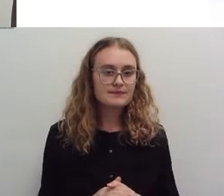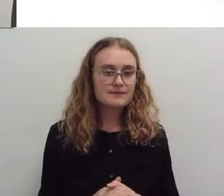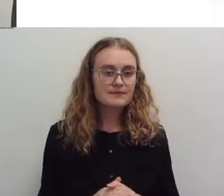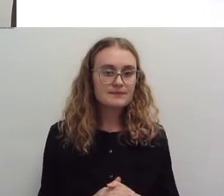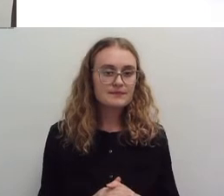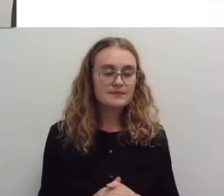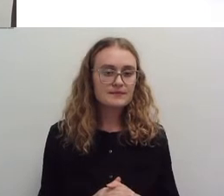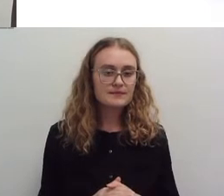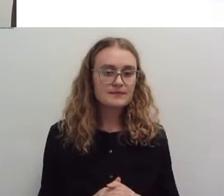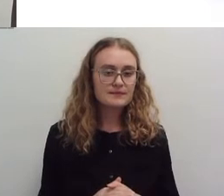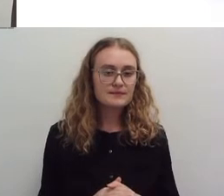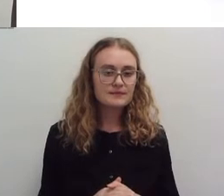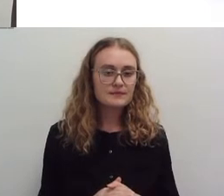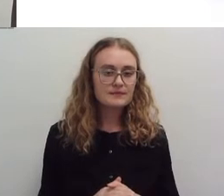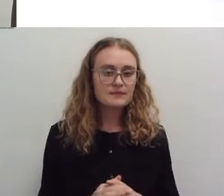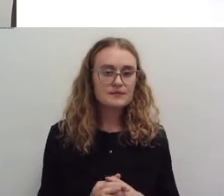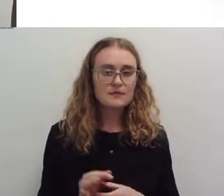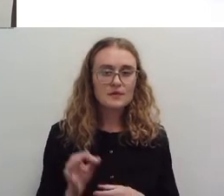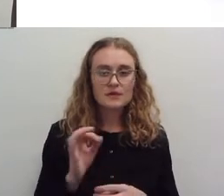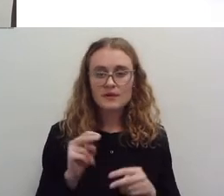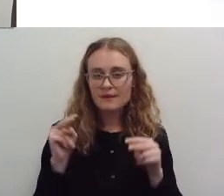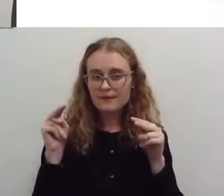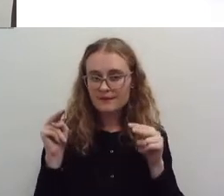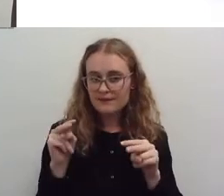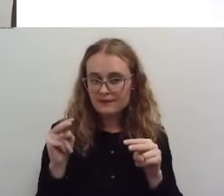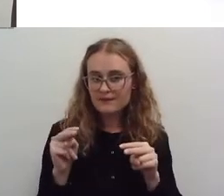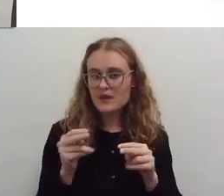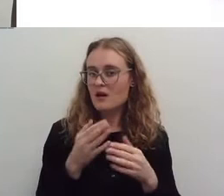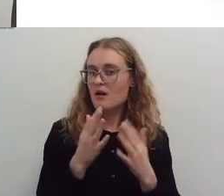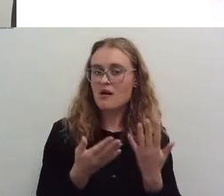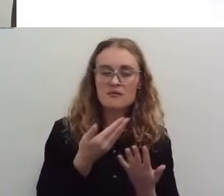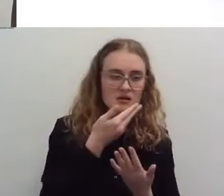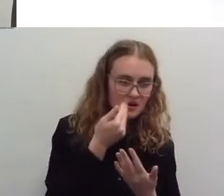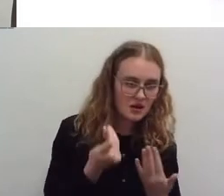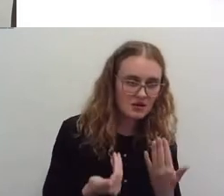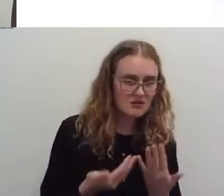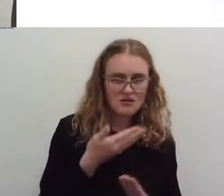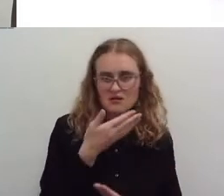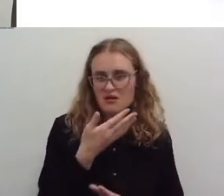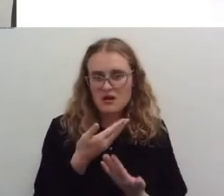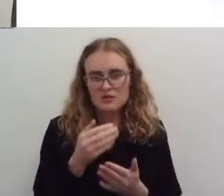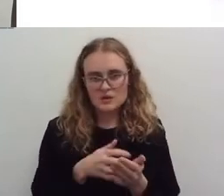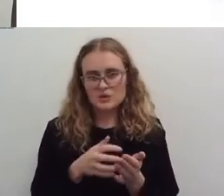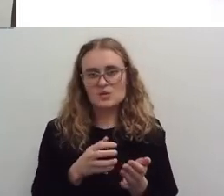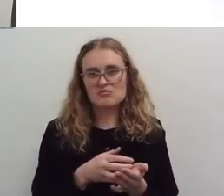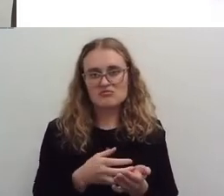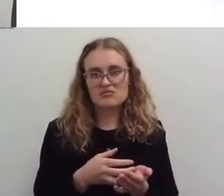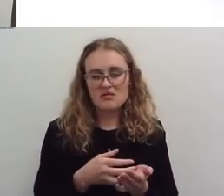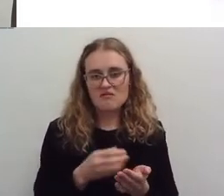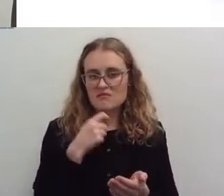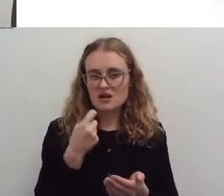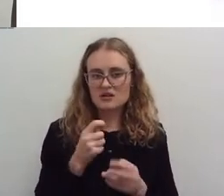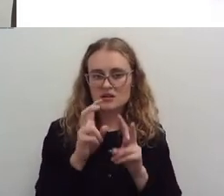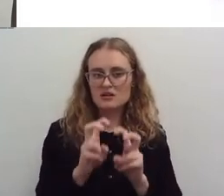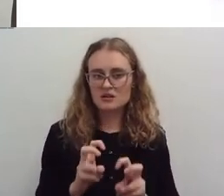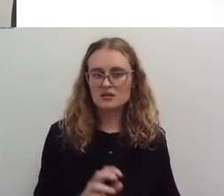psychometric properties is often lacking or insufficient. And so it's very important, and it's a part of